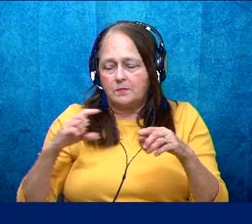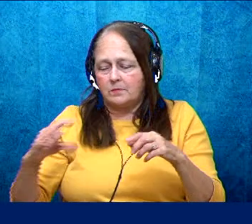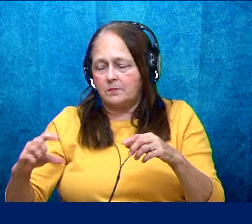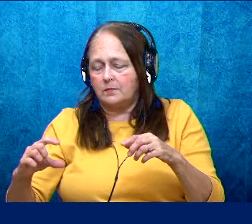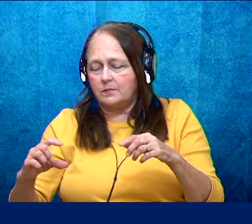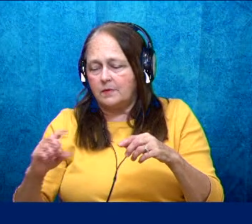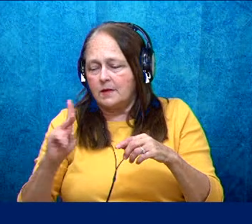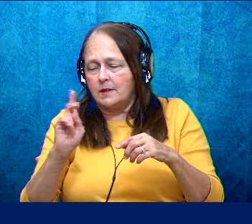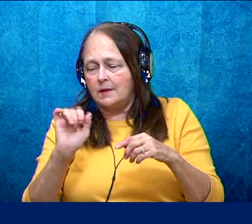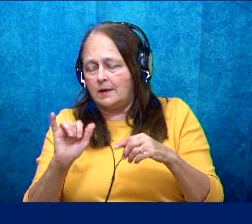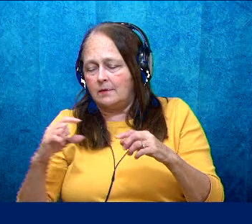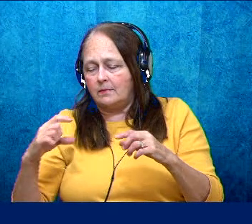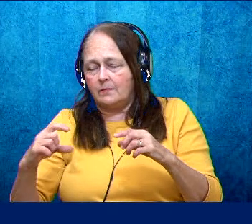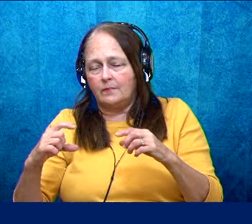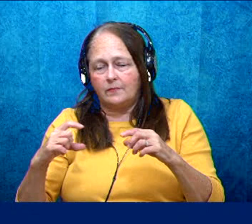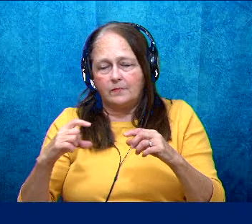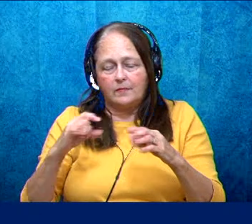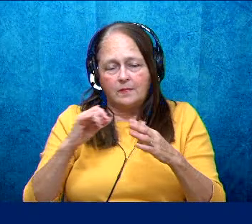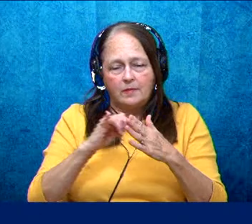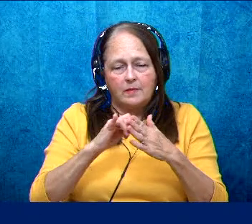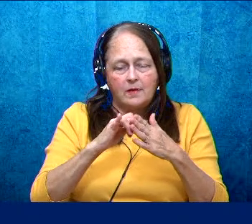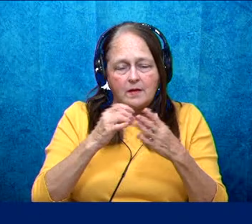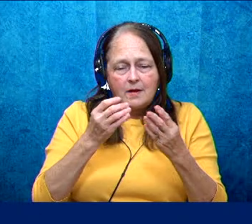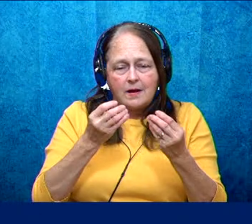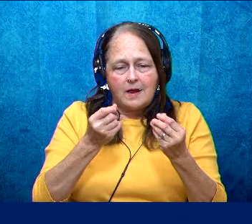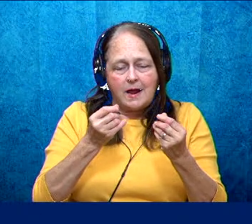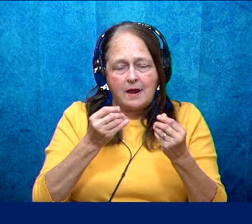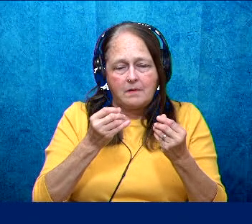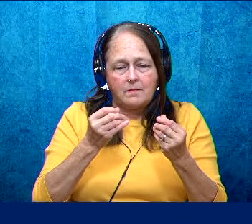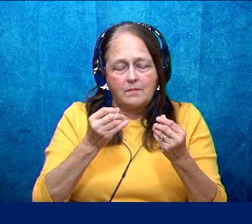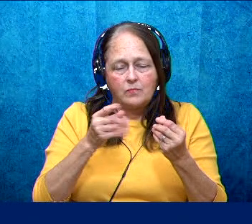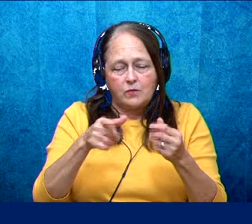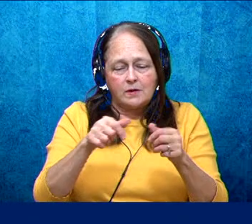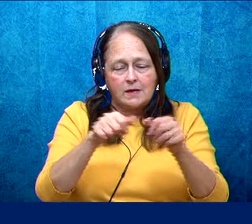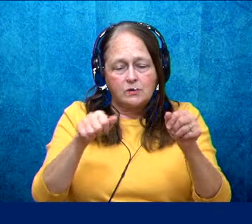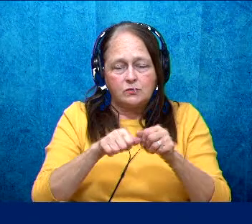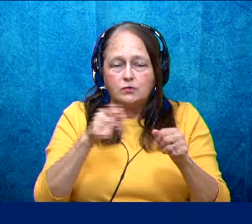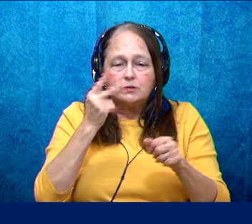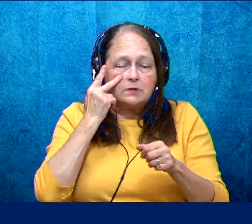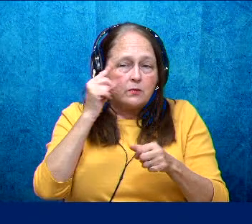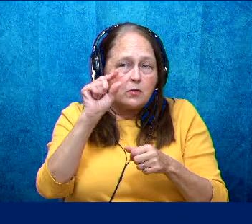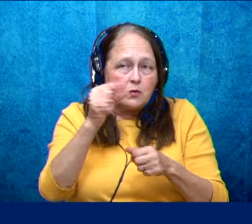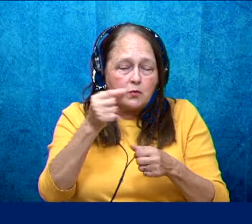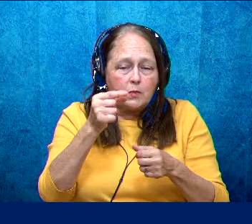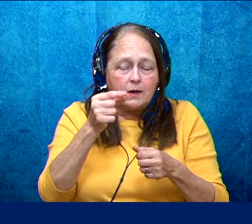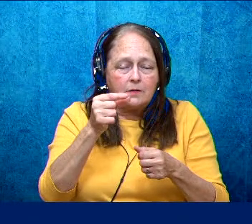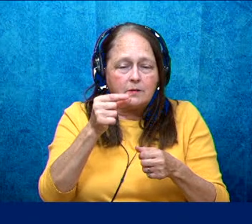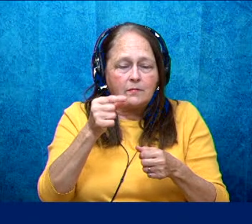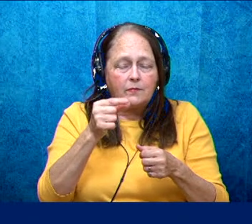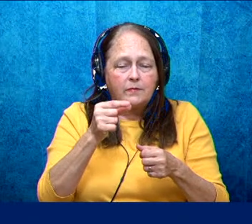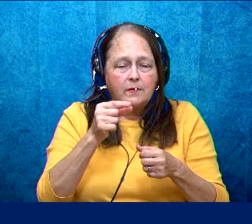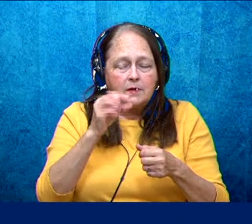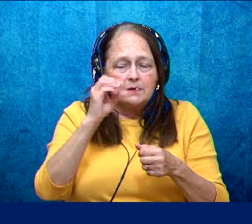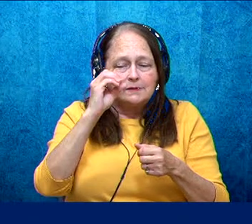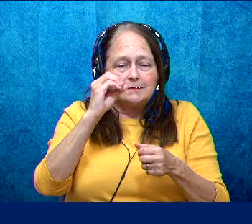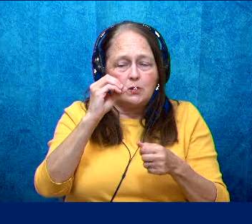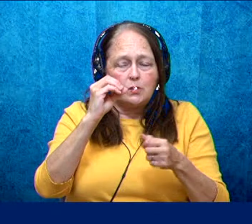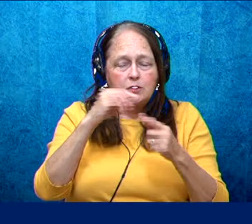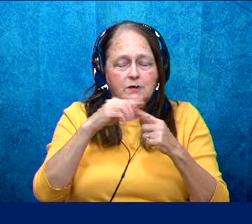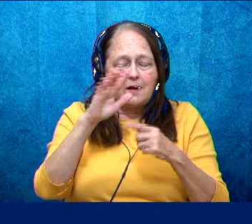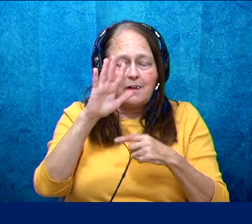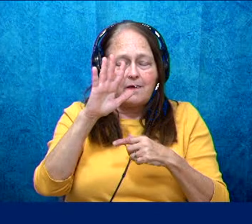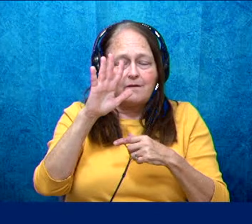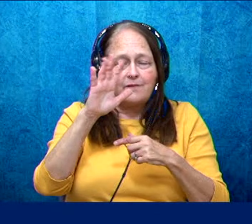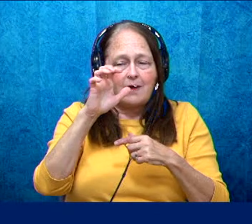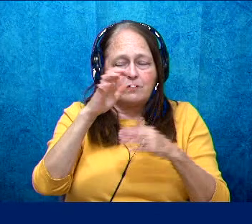the height of the land above sea level. So in the areas where you see the greens, that means that it's 0 to 500 feet above